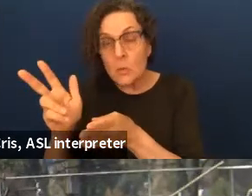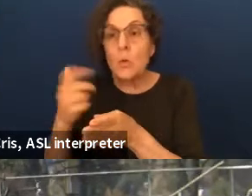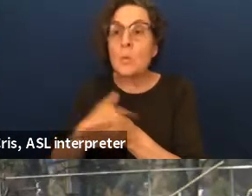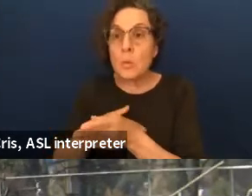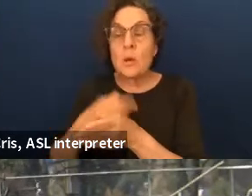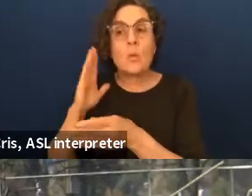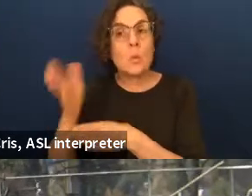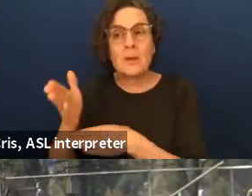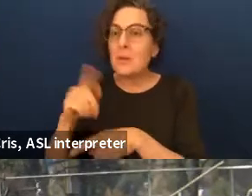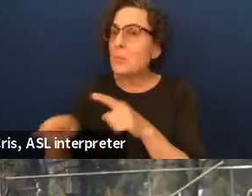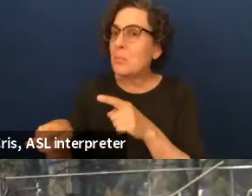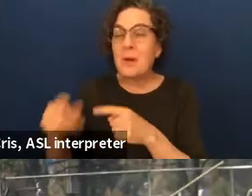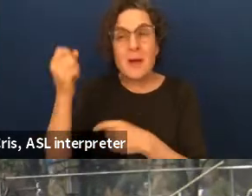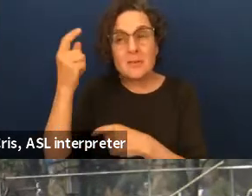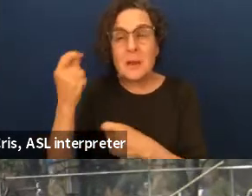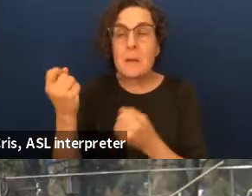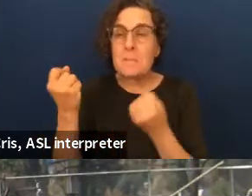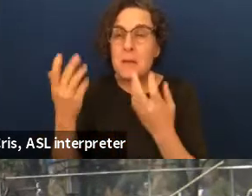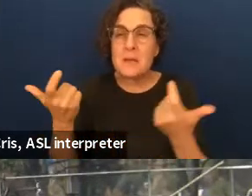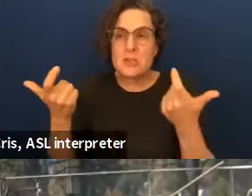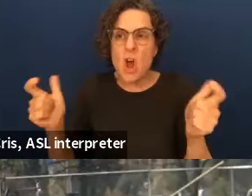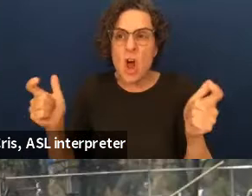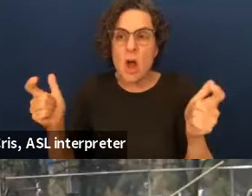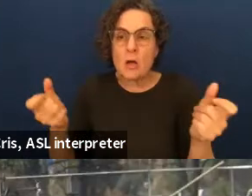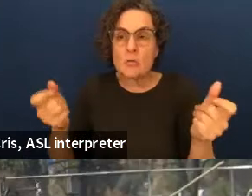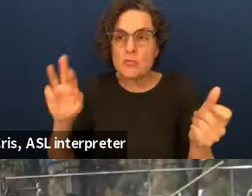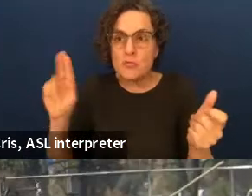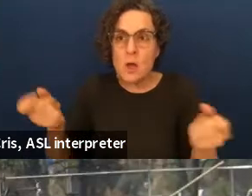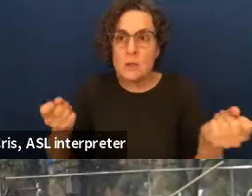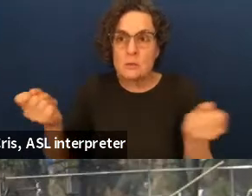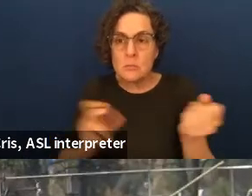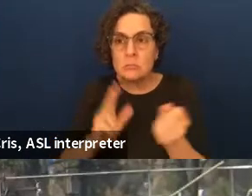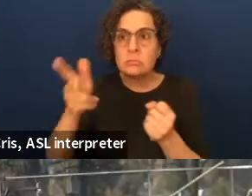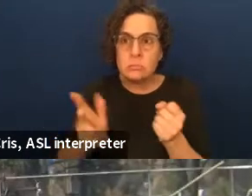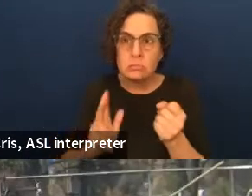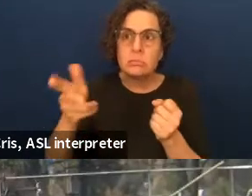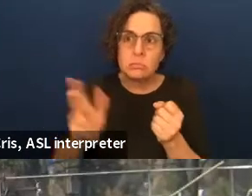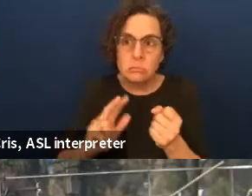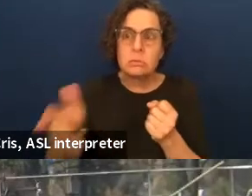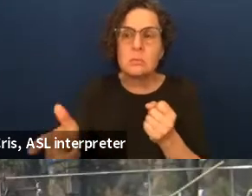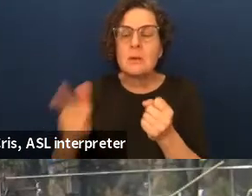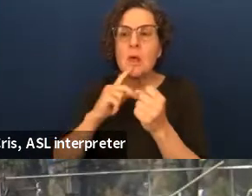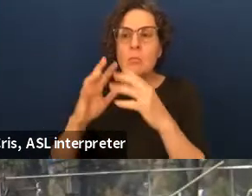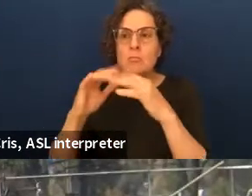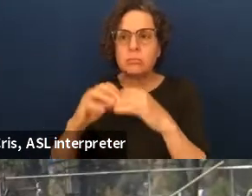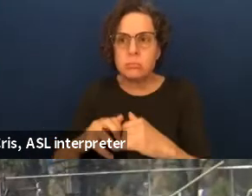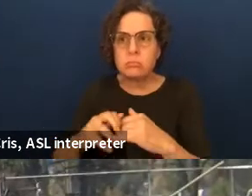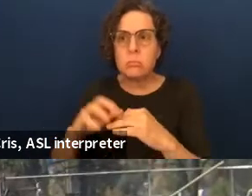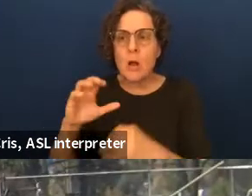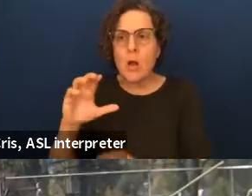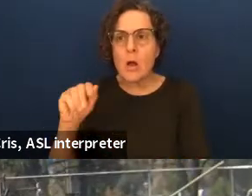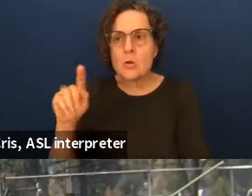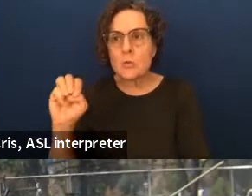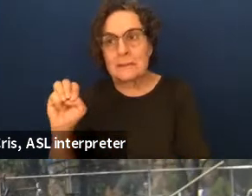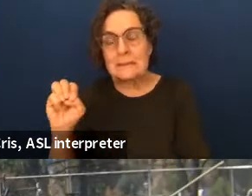the 60,000-pound excavators, they become damaged. But we normally try to keep as